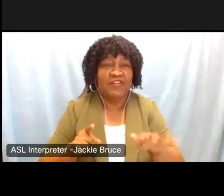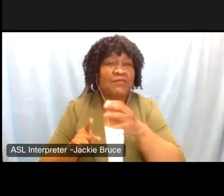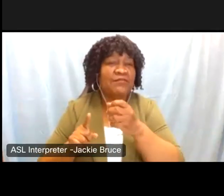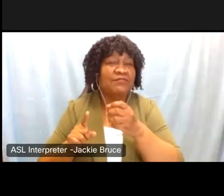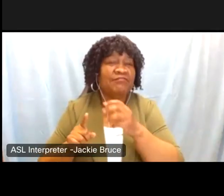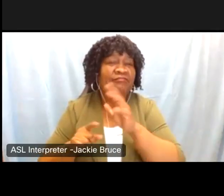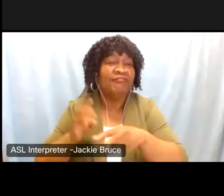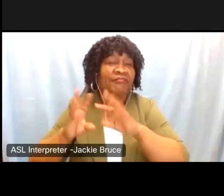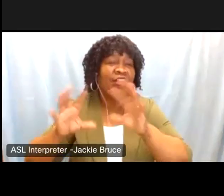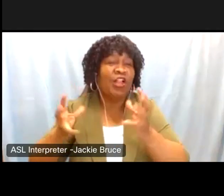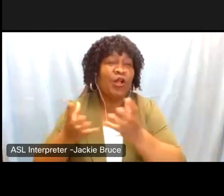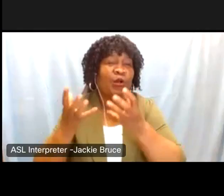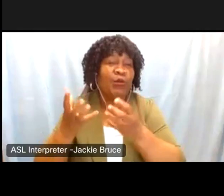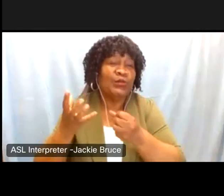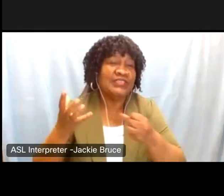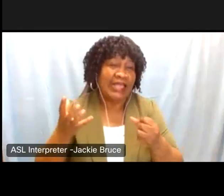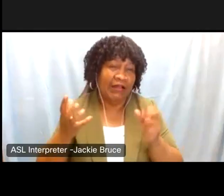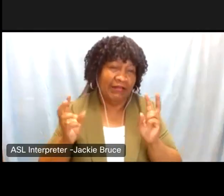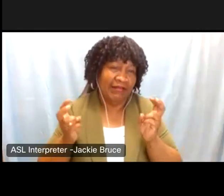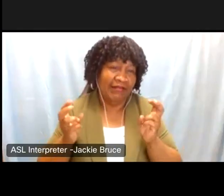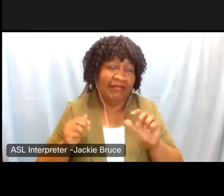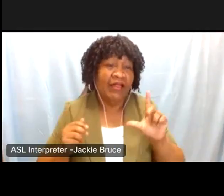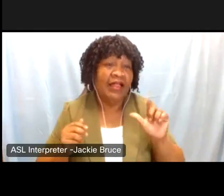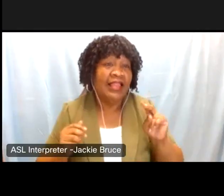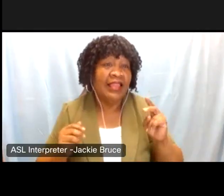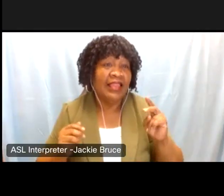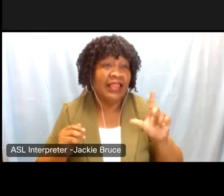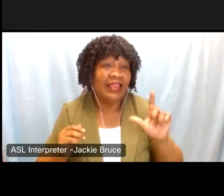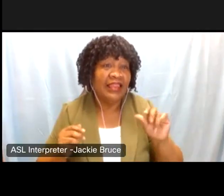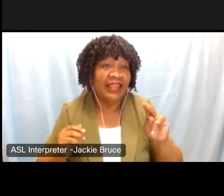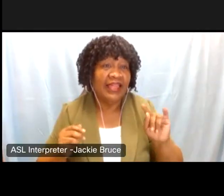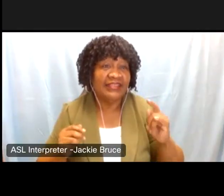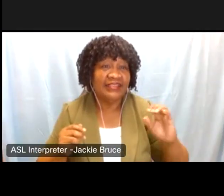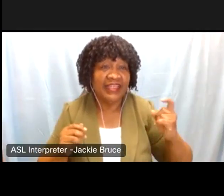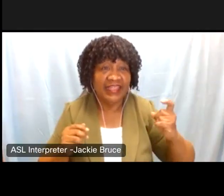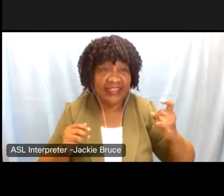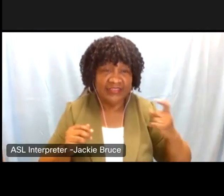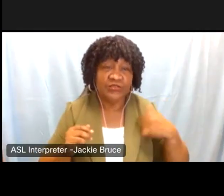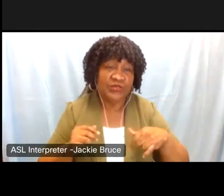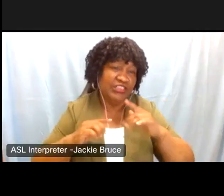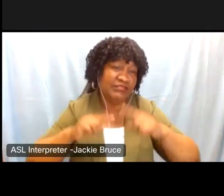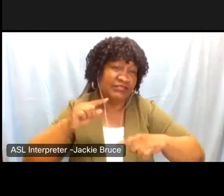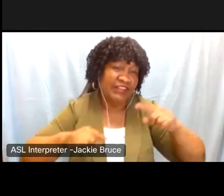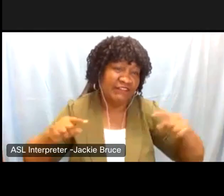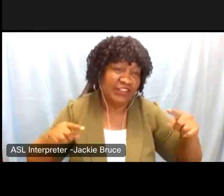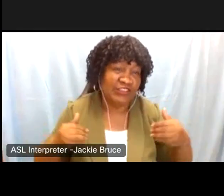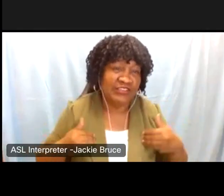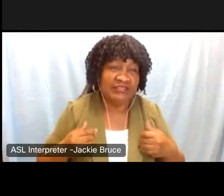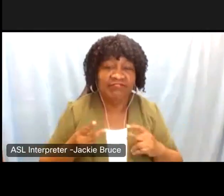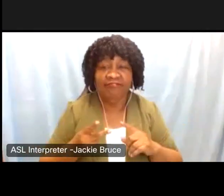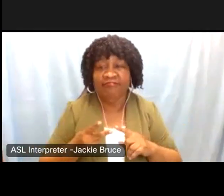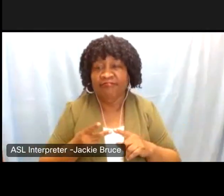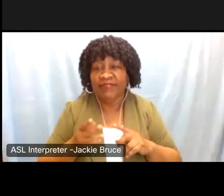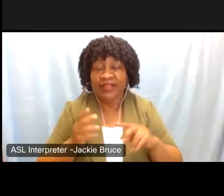south. As far as Latinx communities, we are very diverse. By